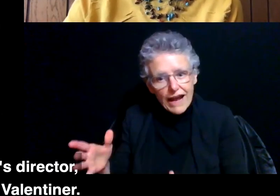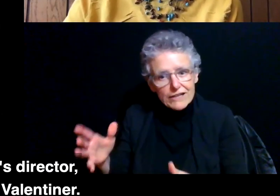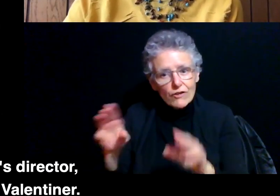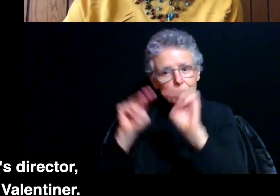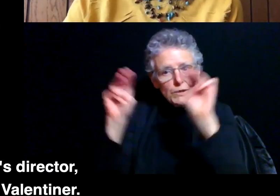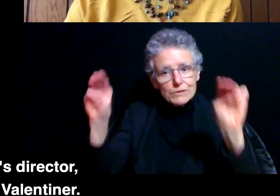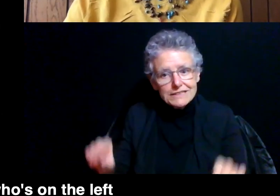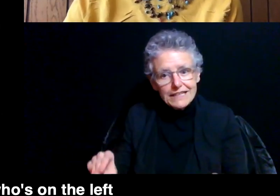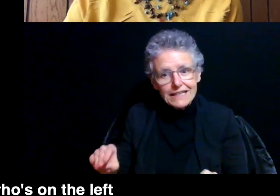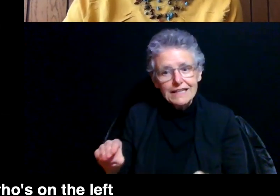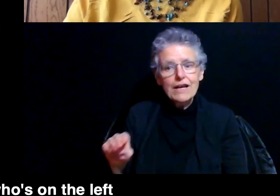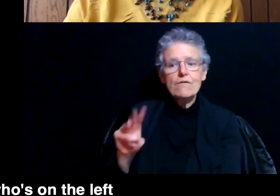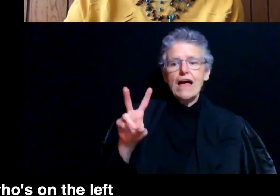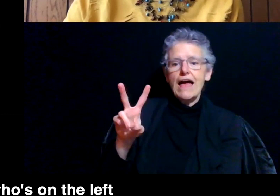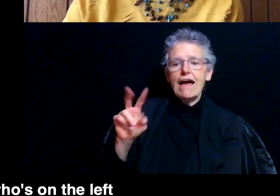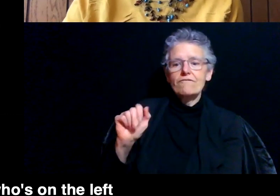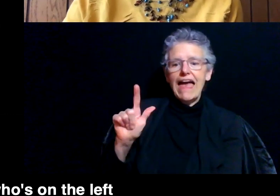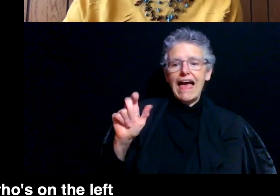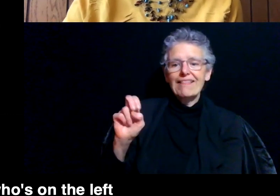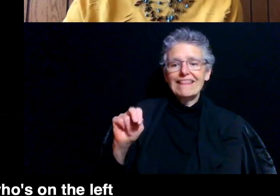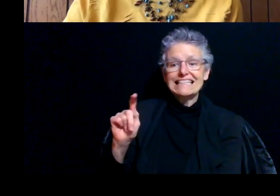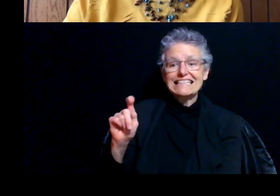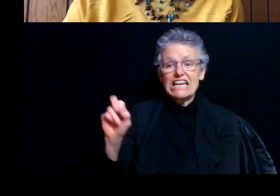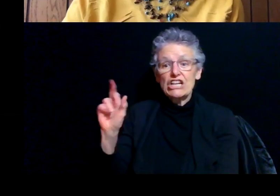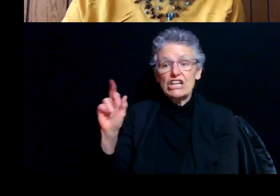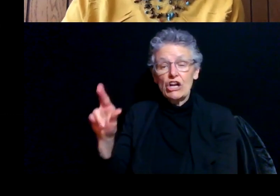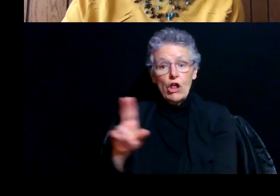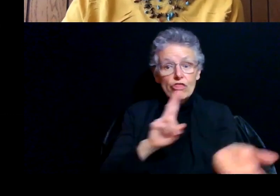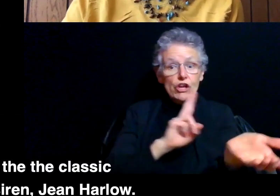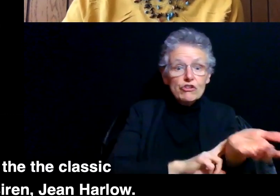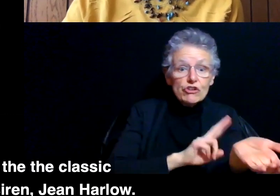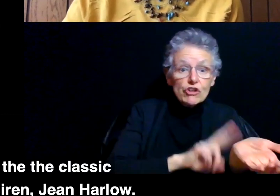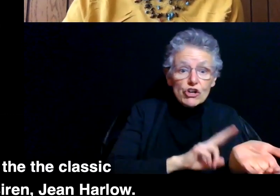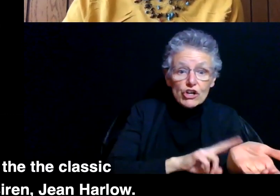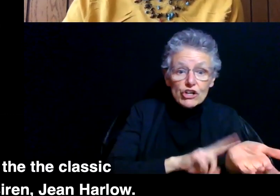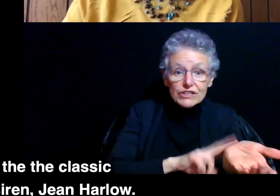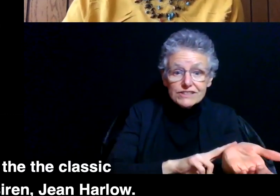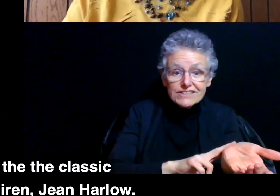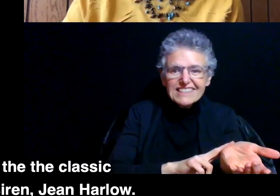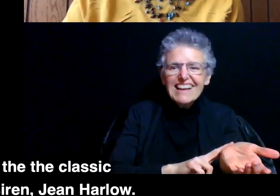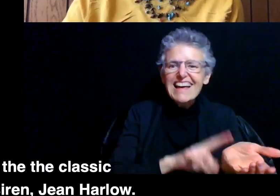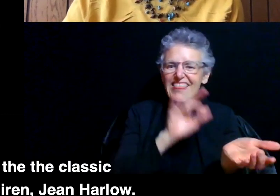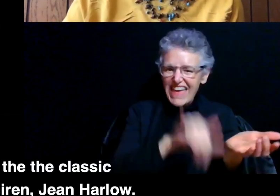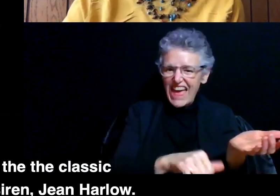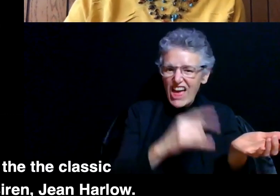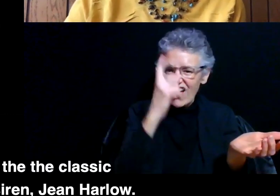William Valentiner. The nurse who's on the left is based on